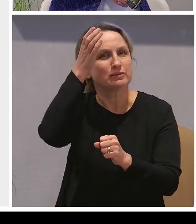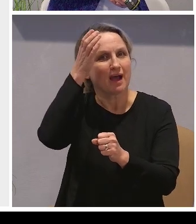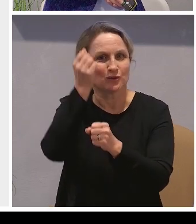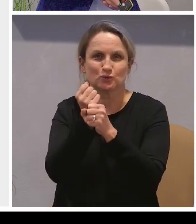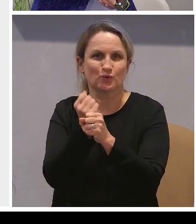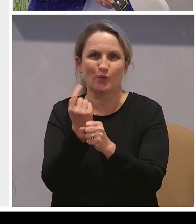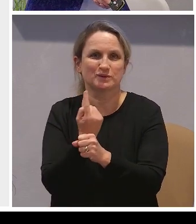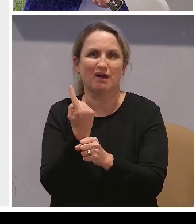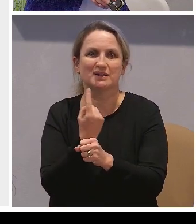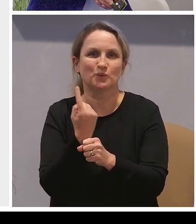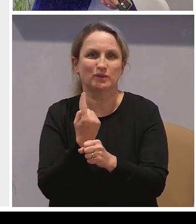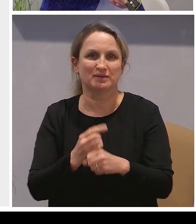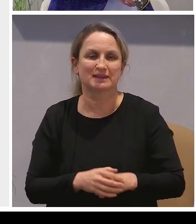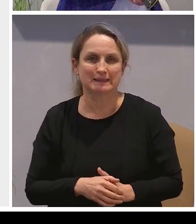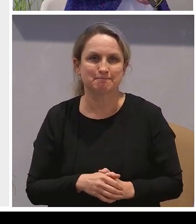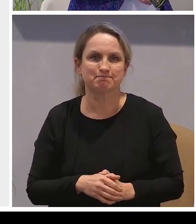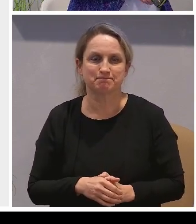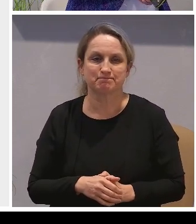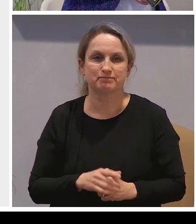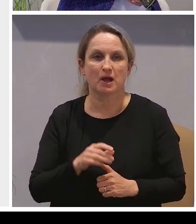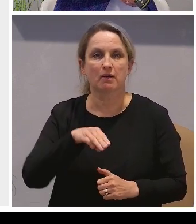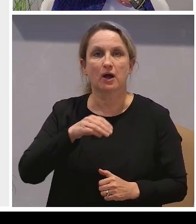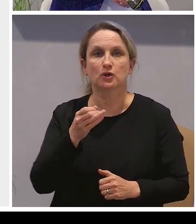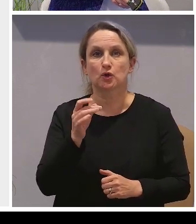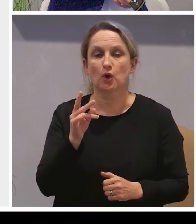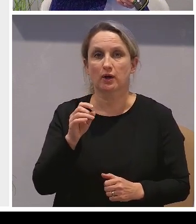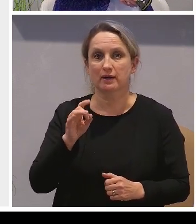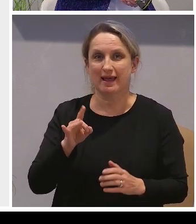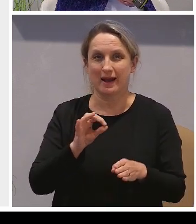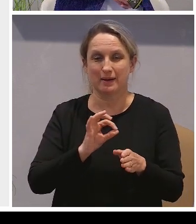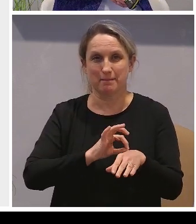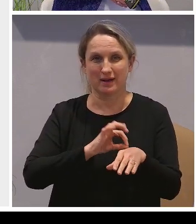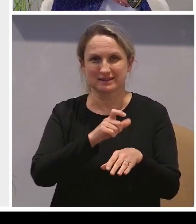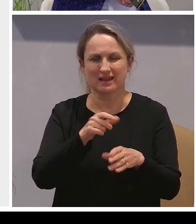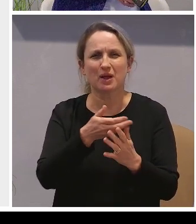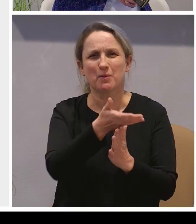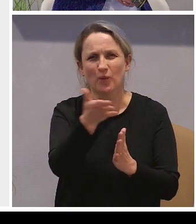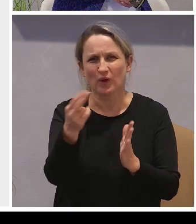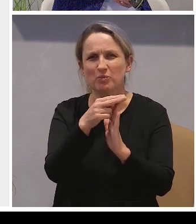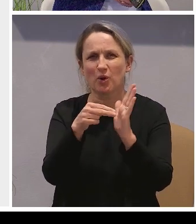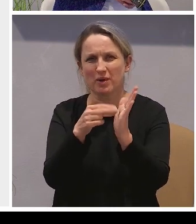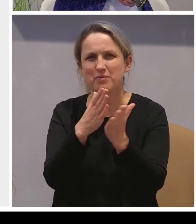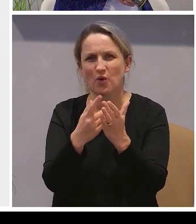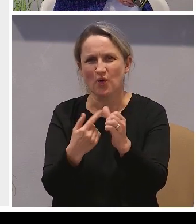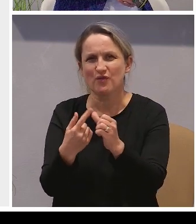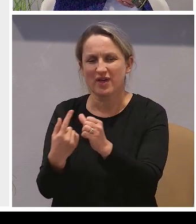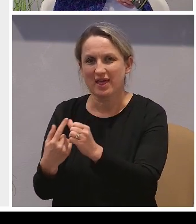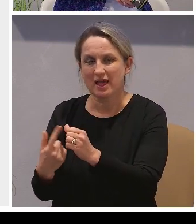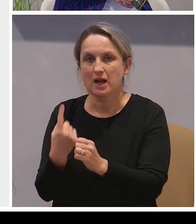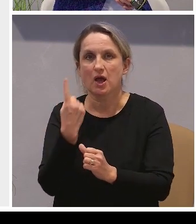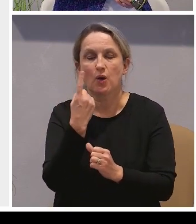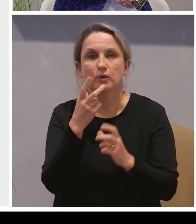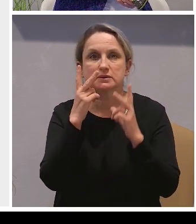The cryopreservation of the entire ovary is not common practice. This is only done for research